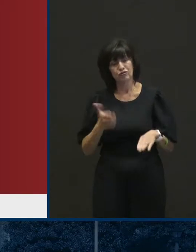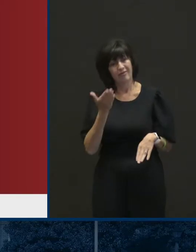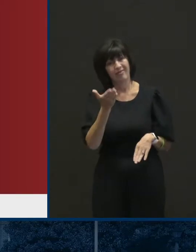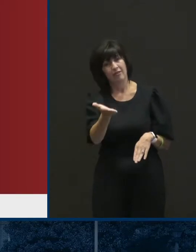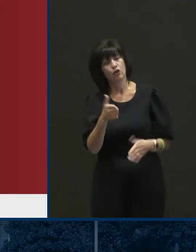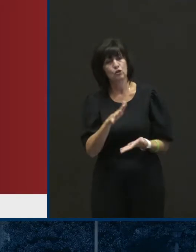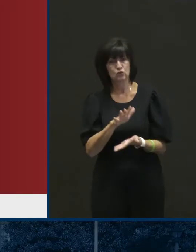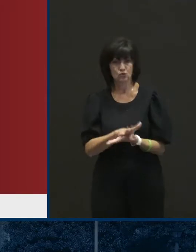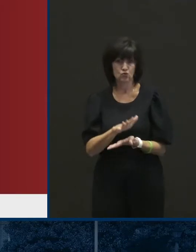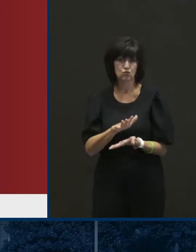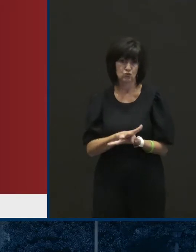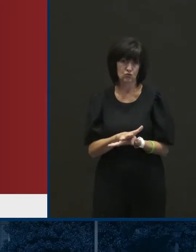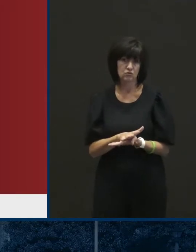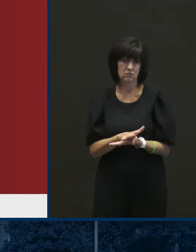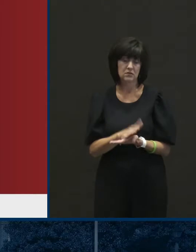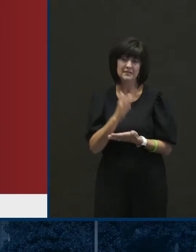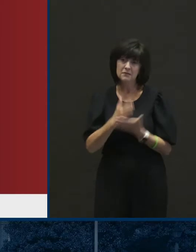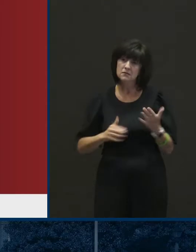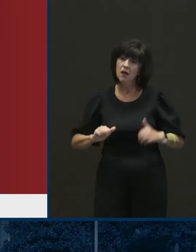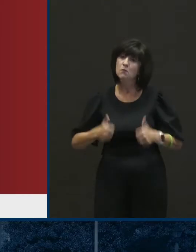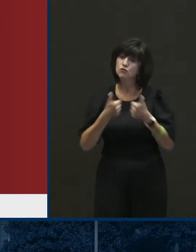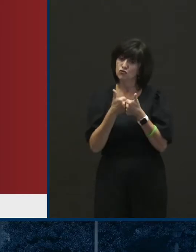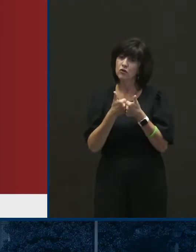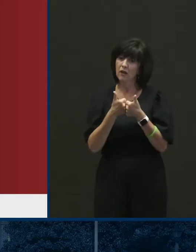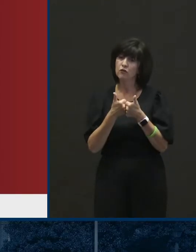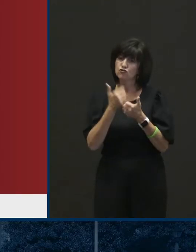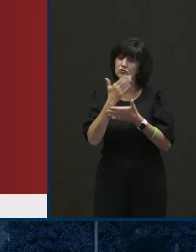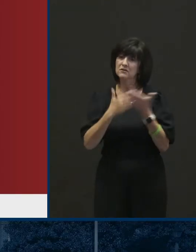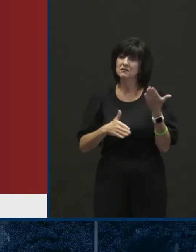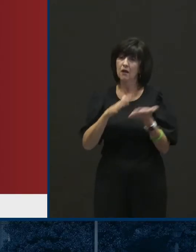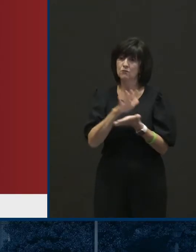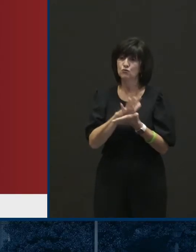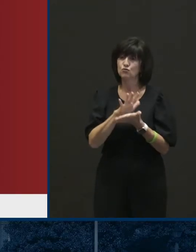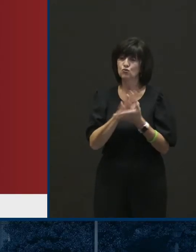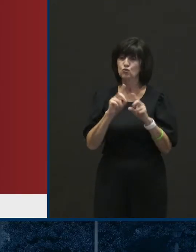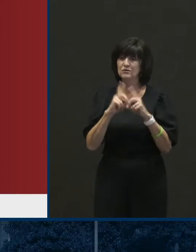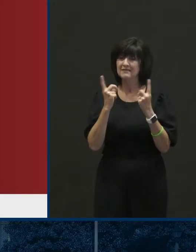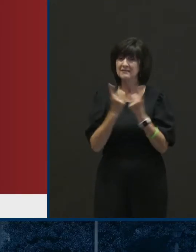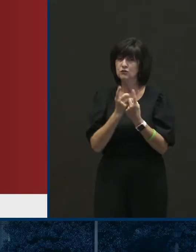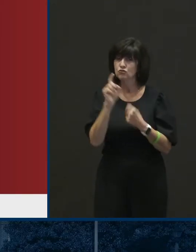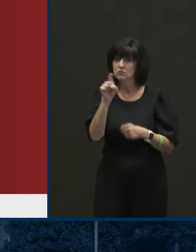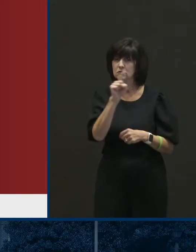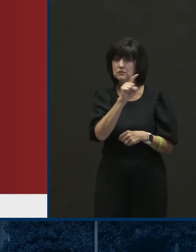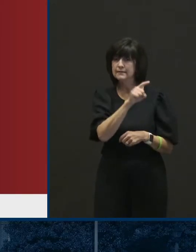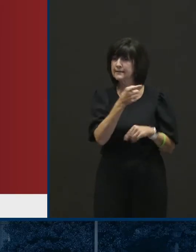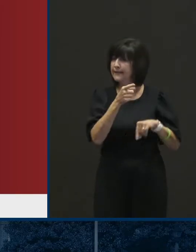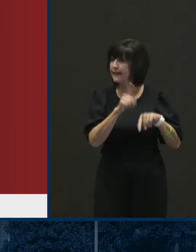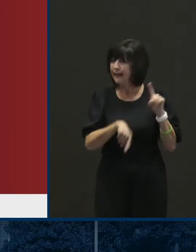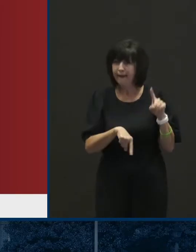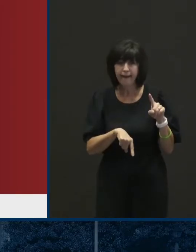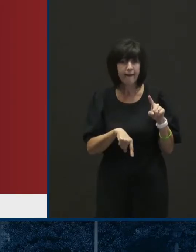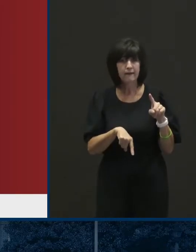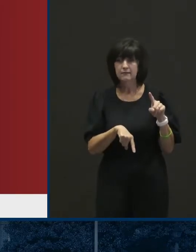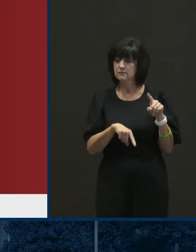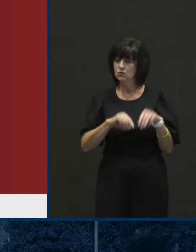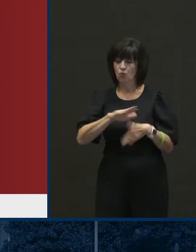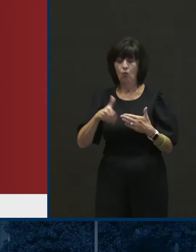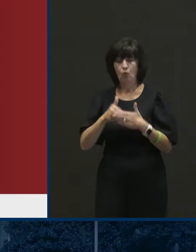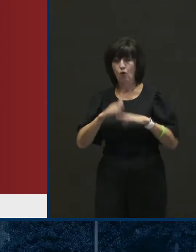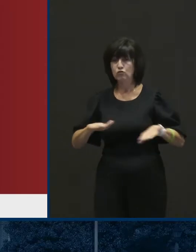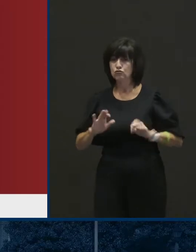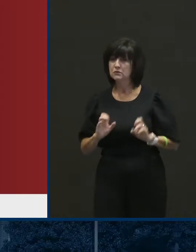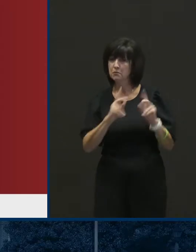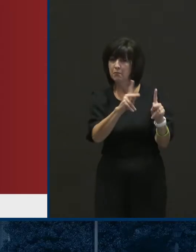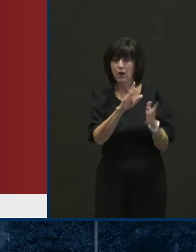well. It does present challenges for some school districts, and that's why I think one of the better decisions that we made was